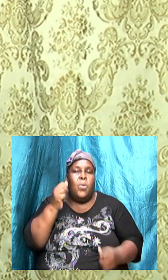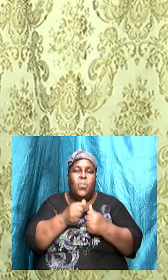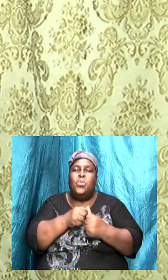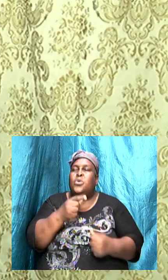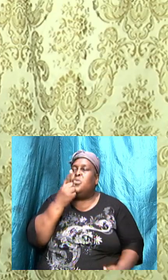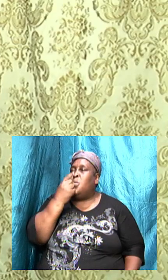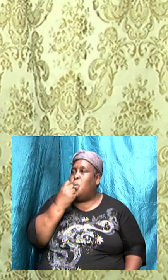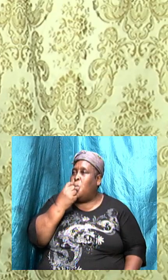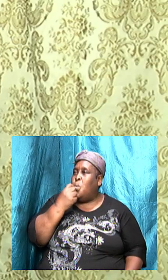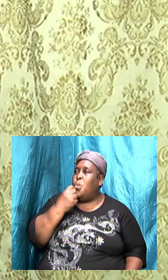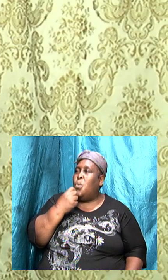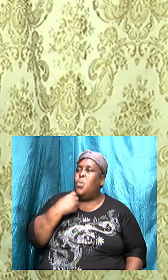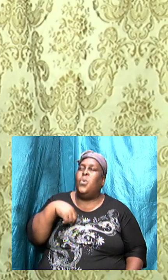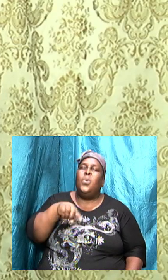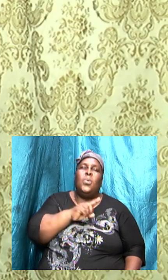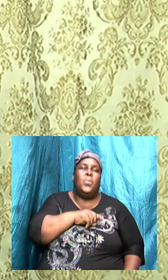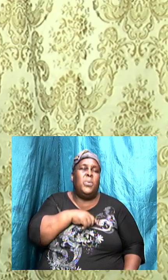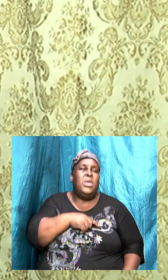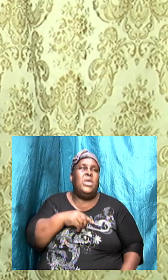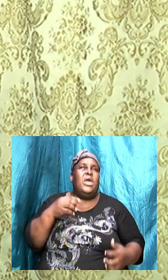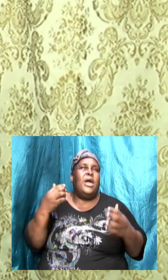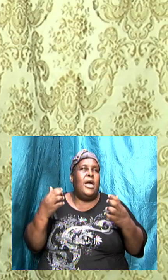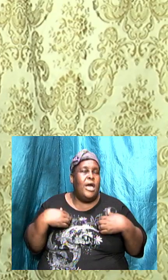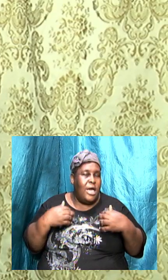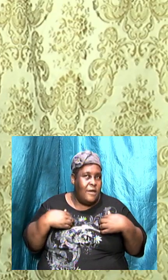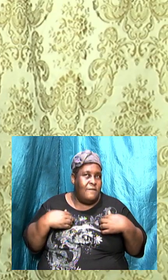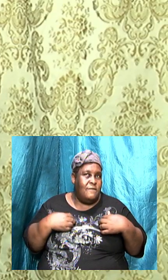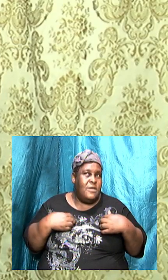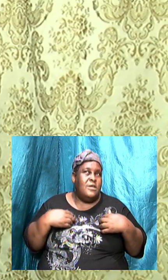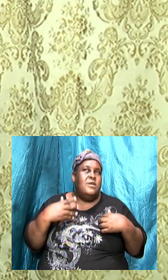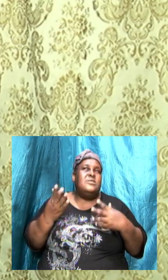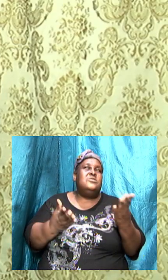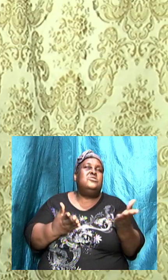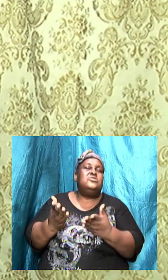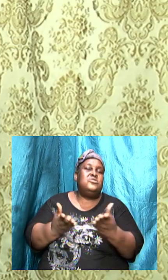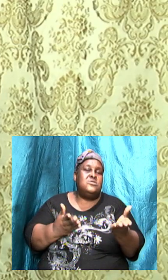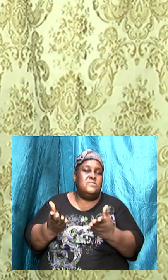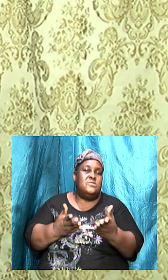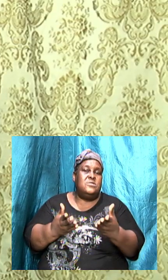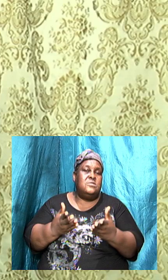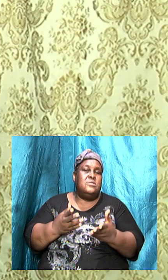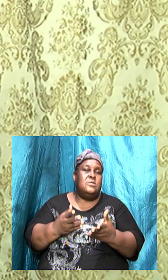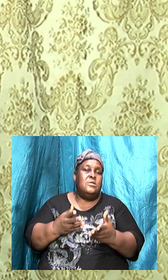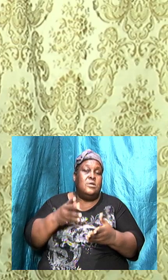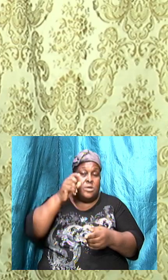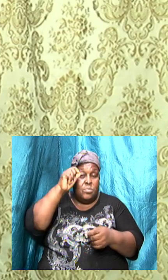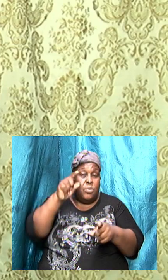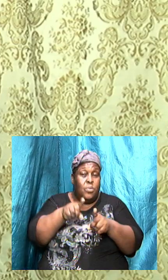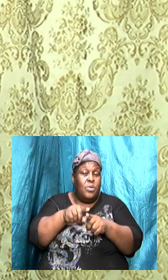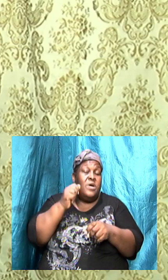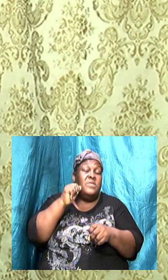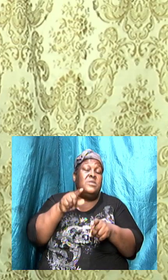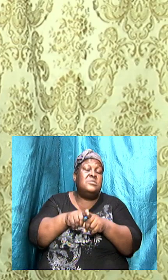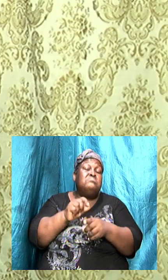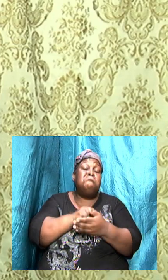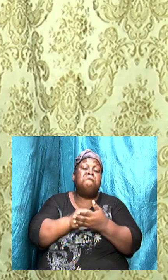have to deal. And brothers and sisters, saints of the Most High God, let